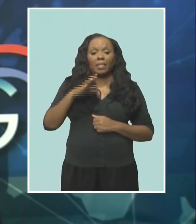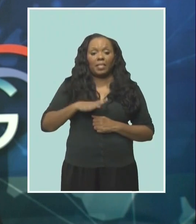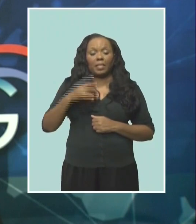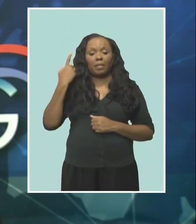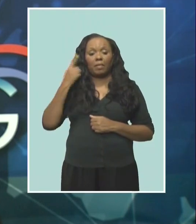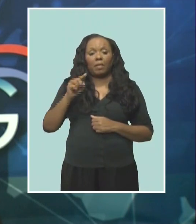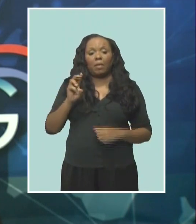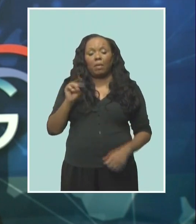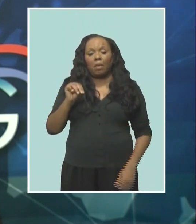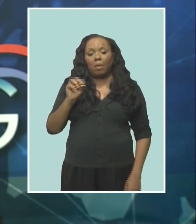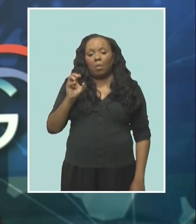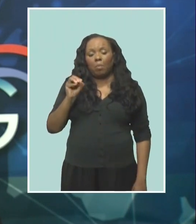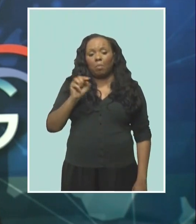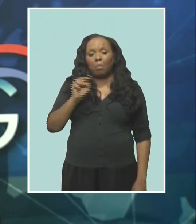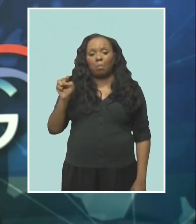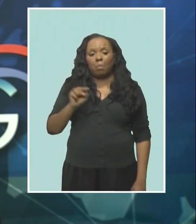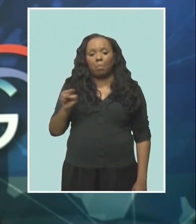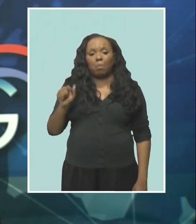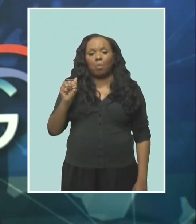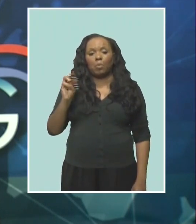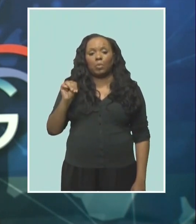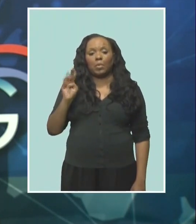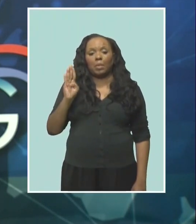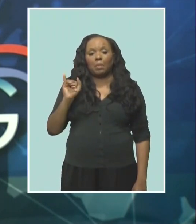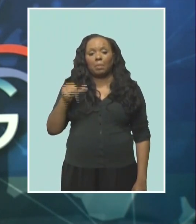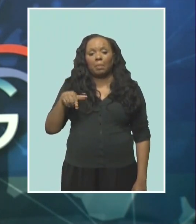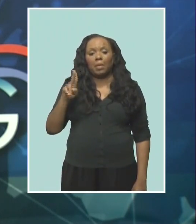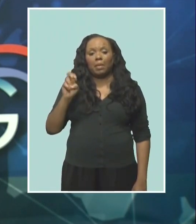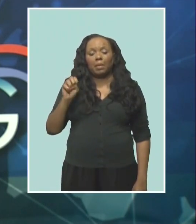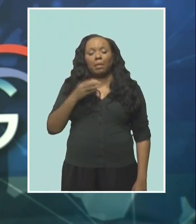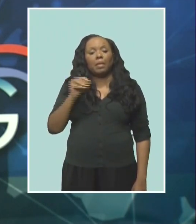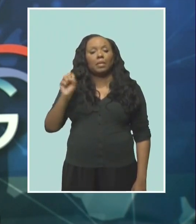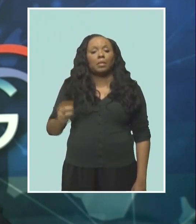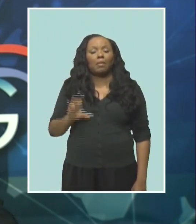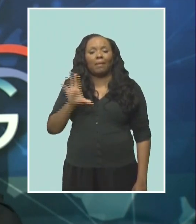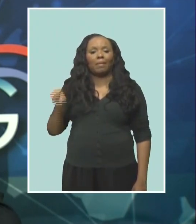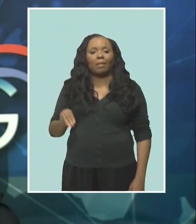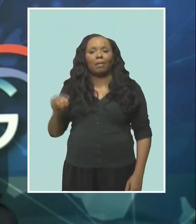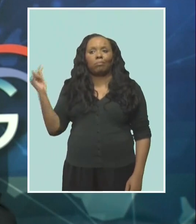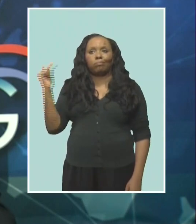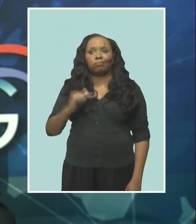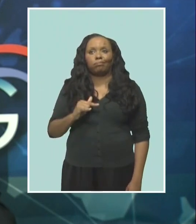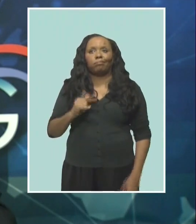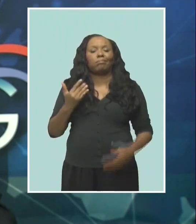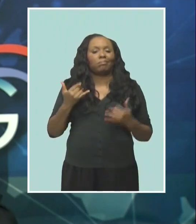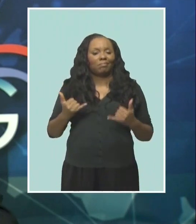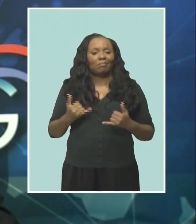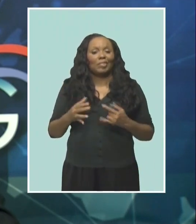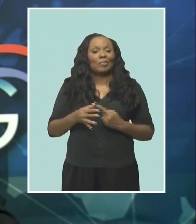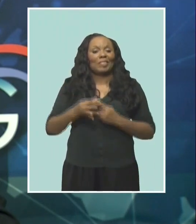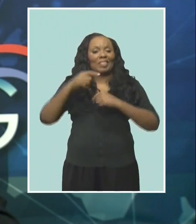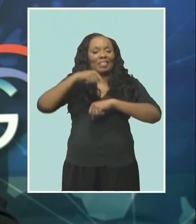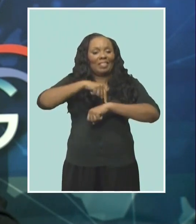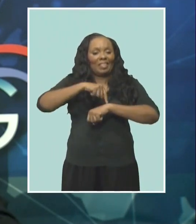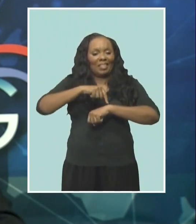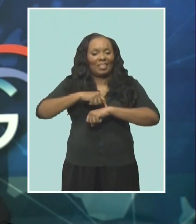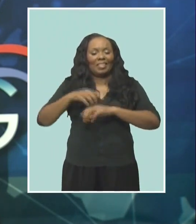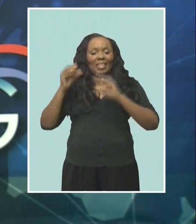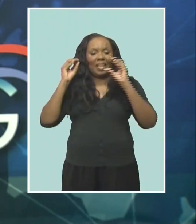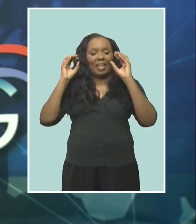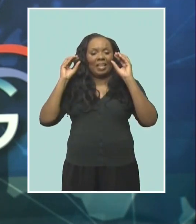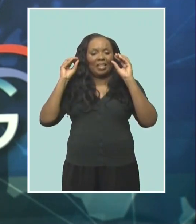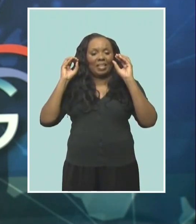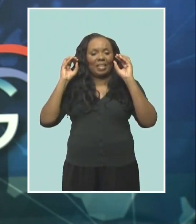She touched down at the Grantley Adams International Airport this afternoon. It was a special moment as the African stateswoman, educator